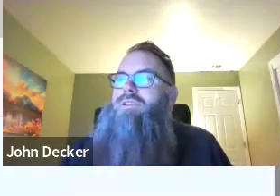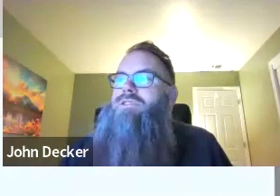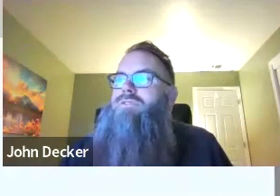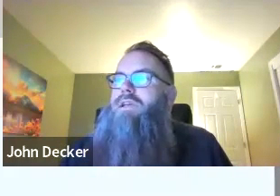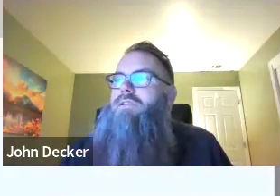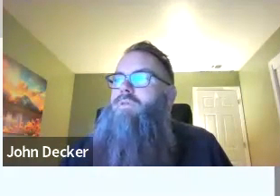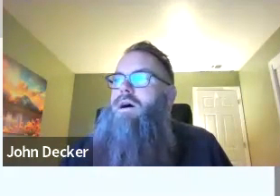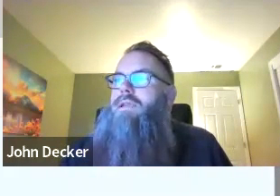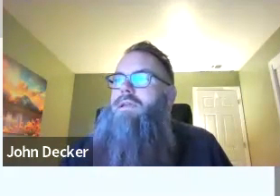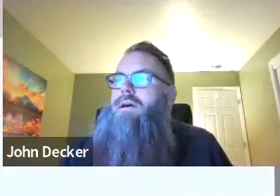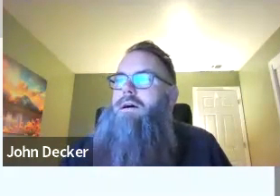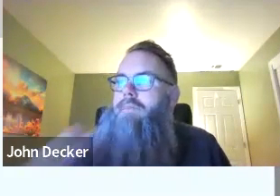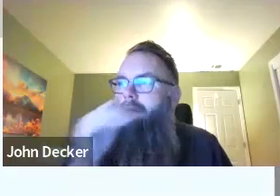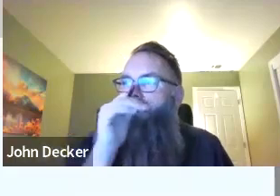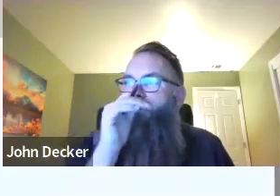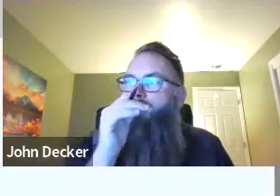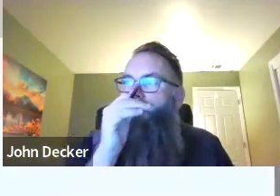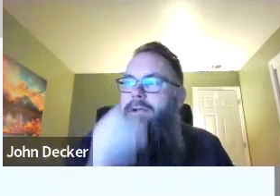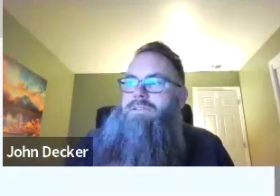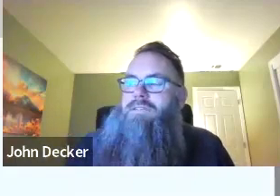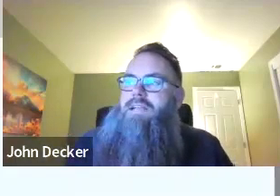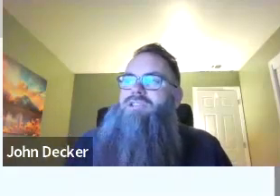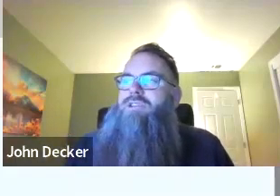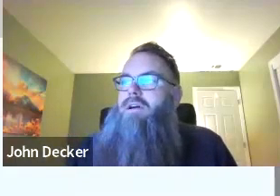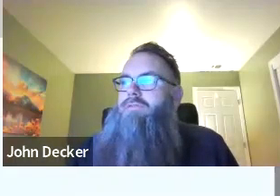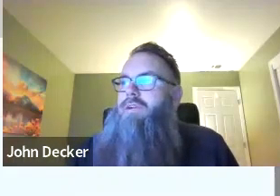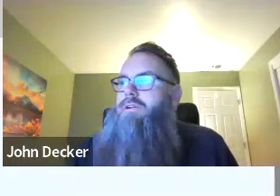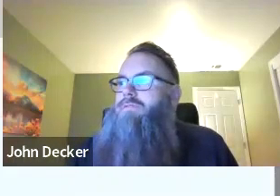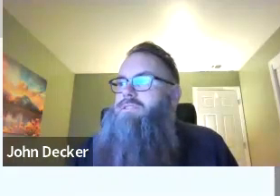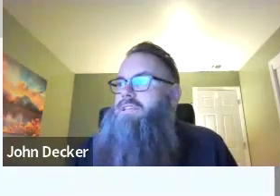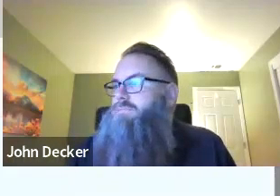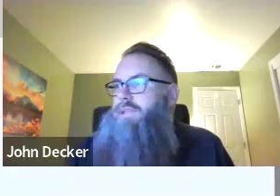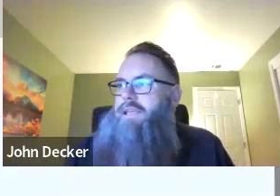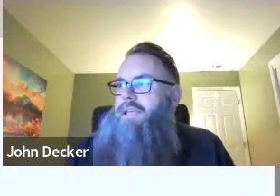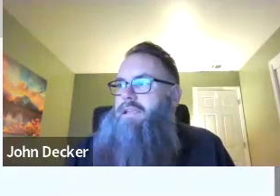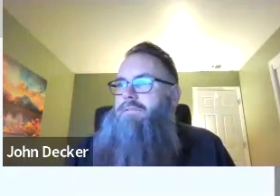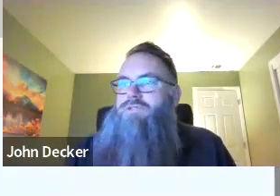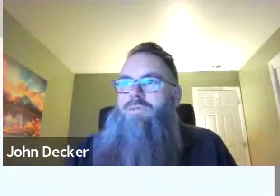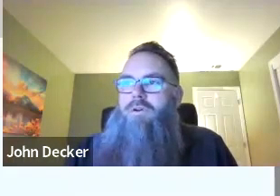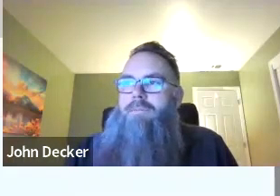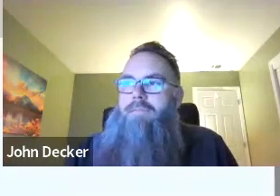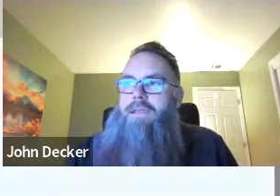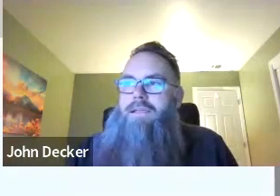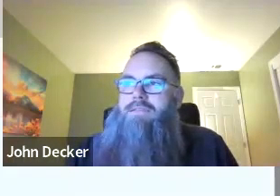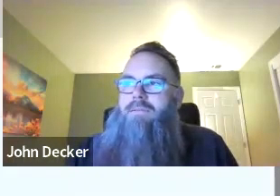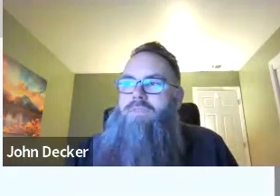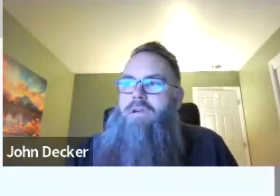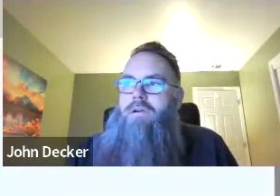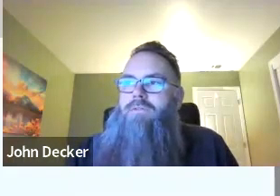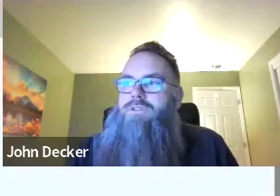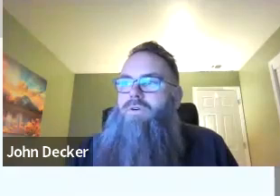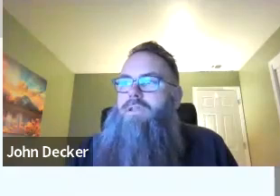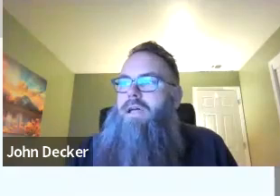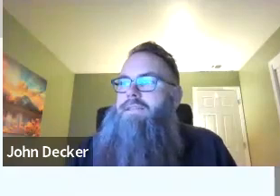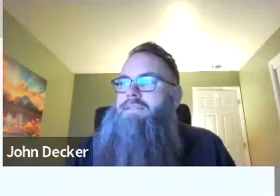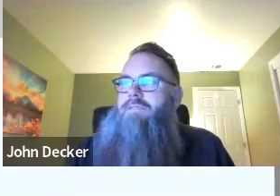AB 3291, it requires a discussion of caregiver succession planning at individual program plan meetings